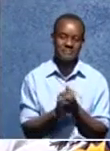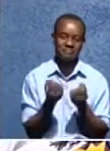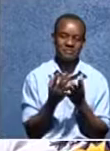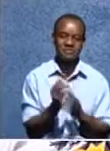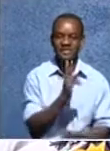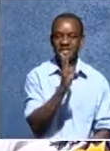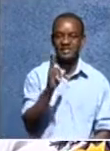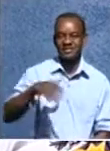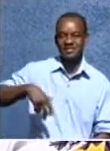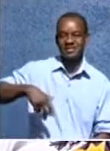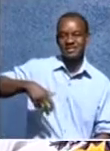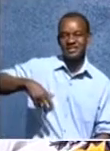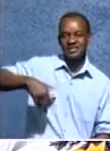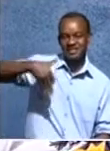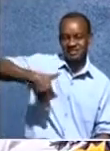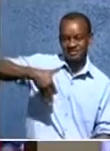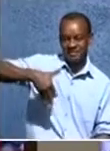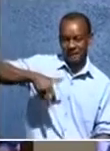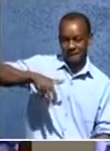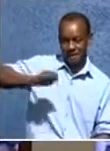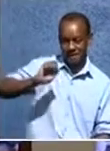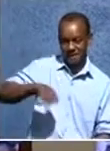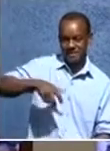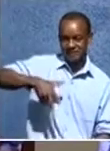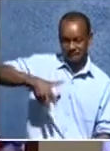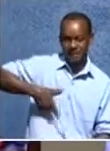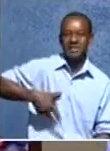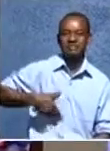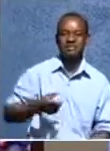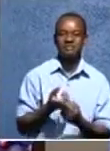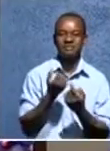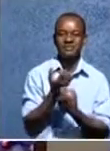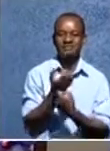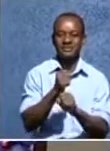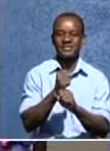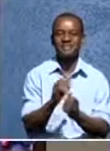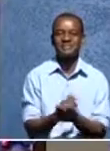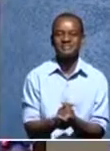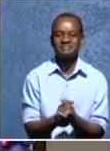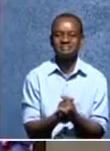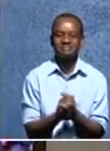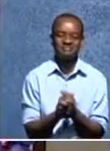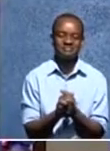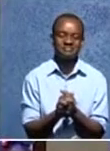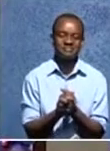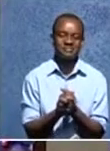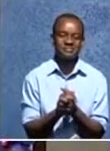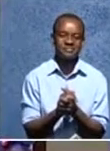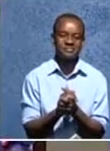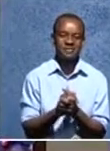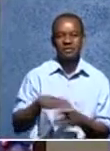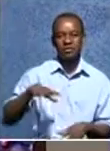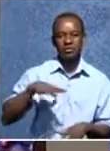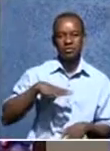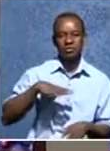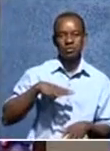benefiting from this project. Thank you, Mr. Nawab. I'd like to come back to the General Manager of Team Namibia, Lizette Foot, who also